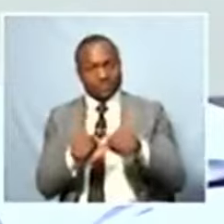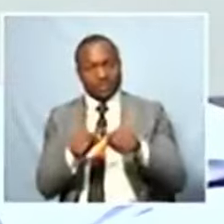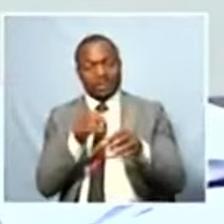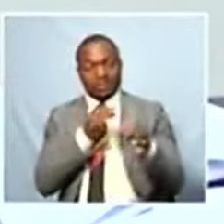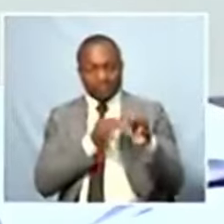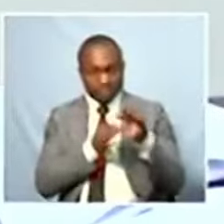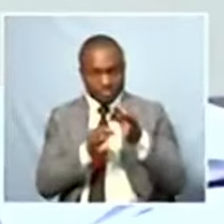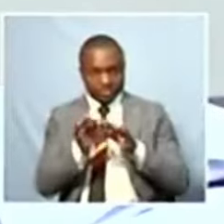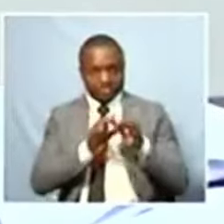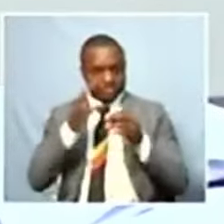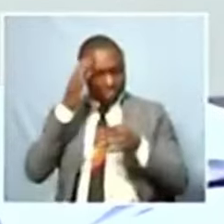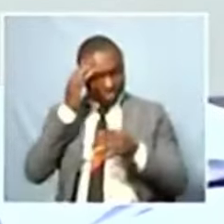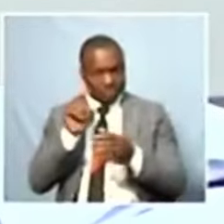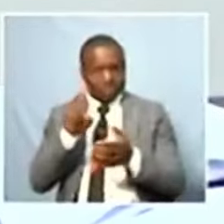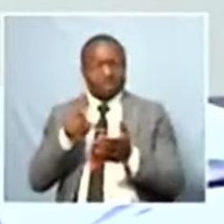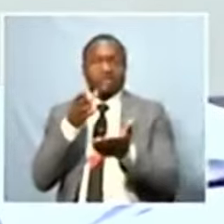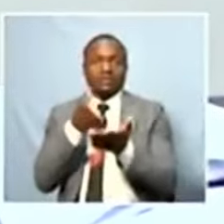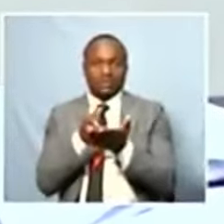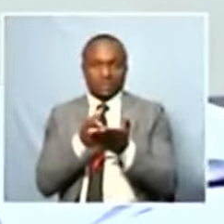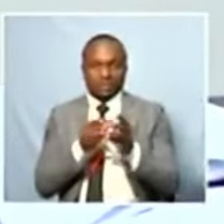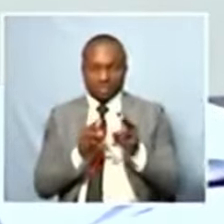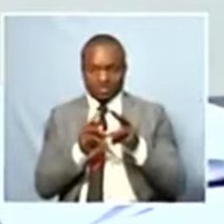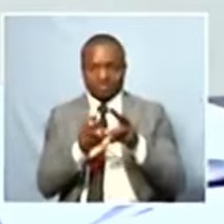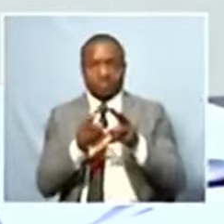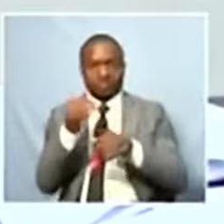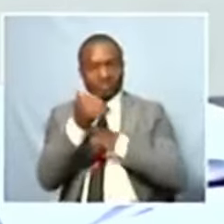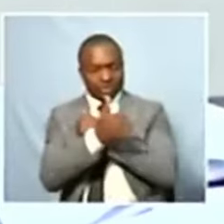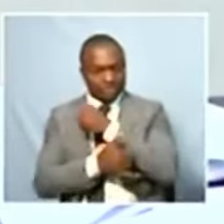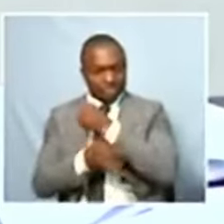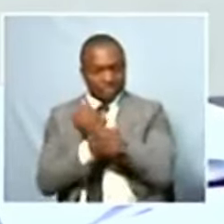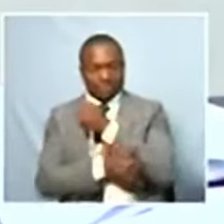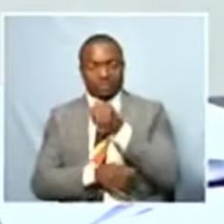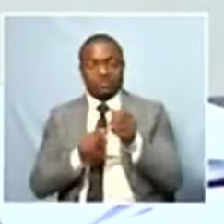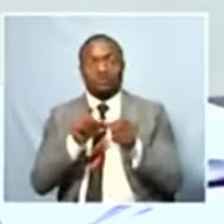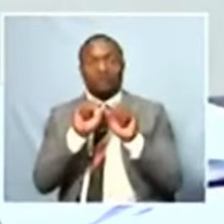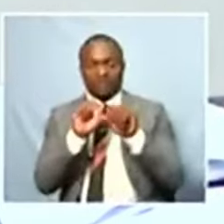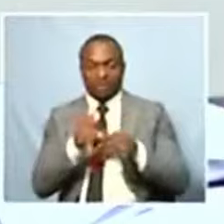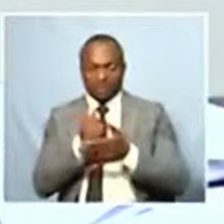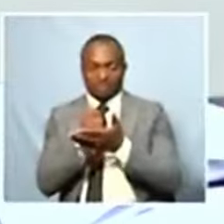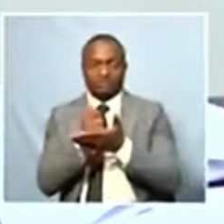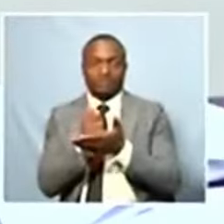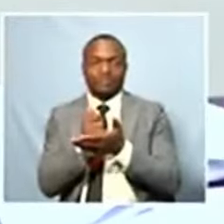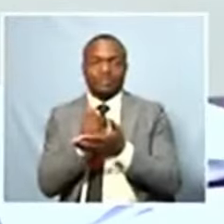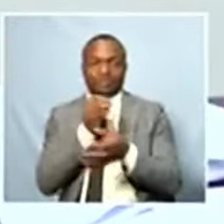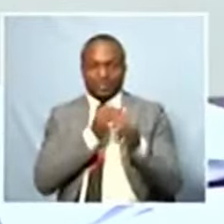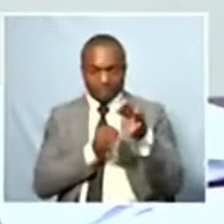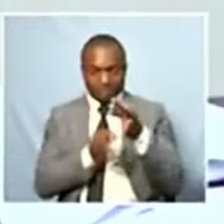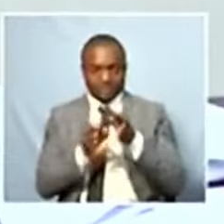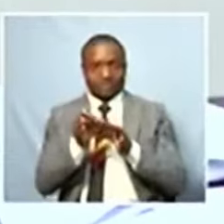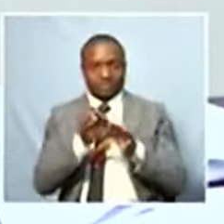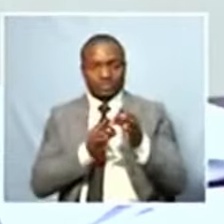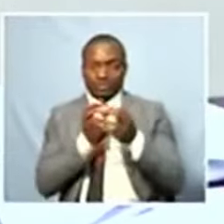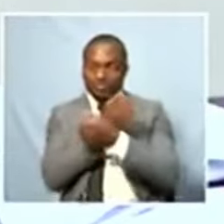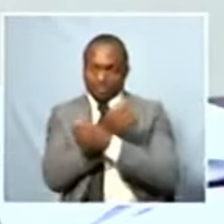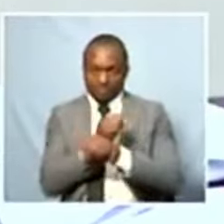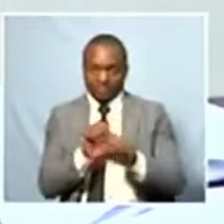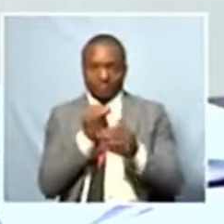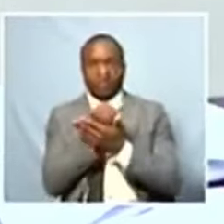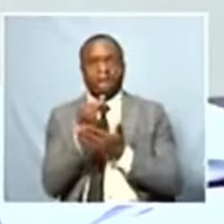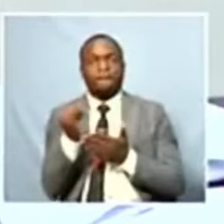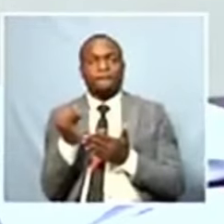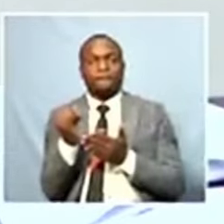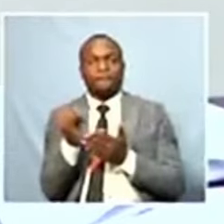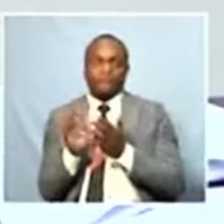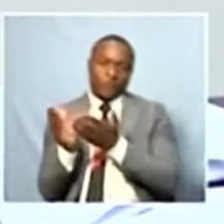justify why we need such a measure for the country. Maybe that may assist in terms of clarifying and addressing the issues that